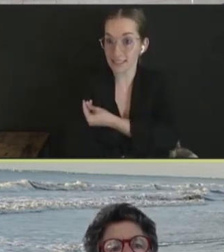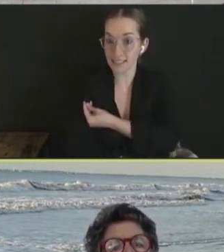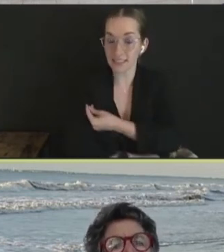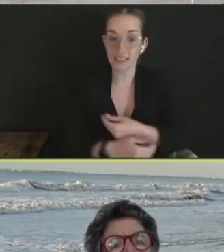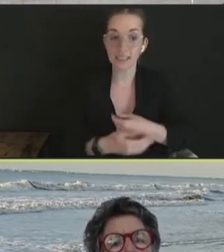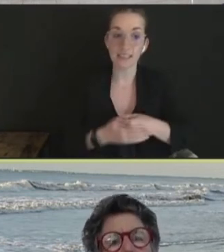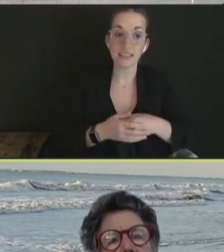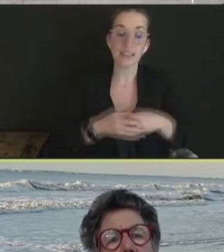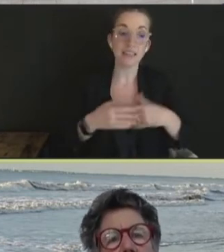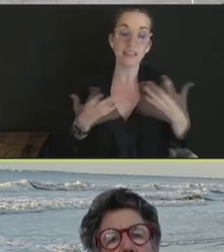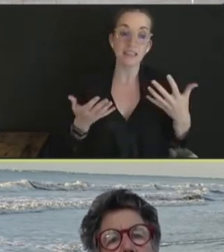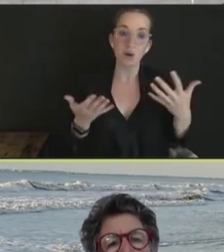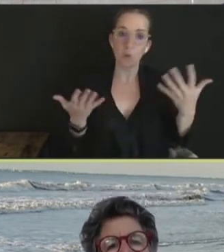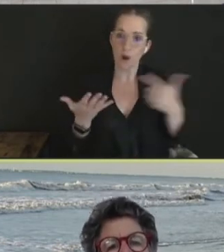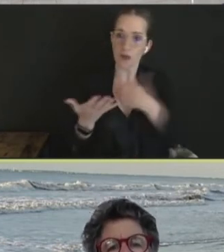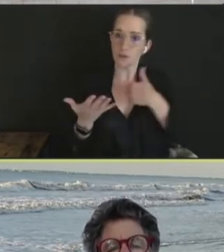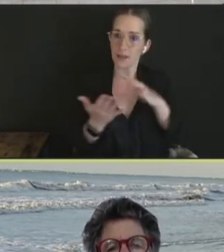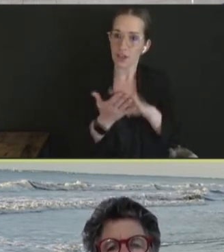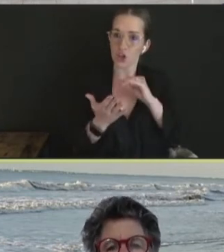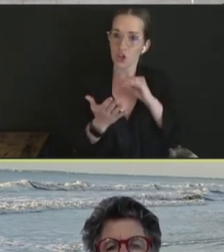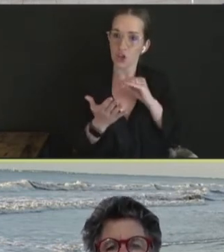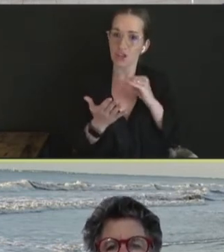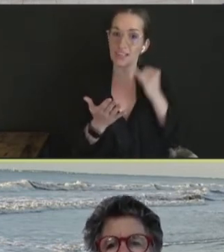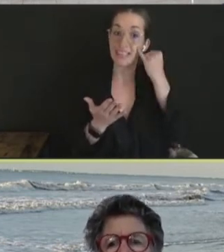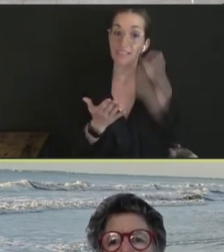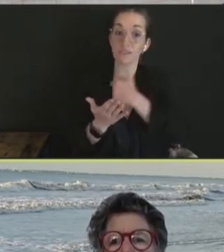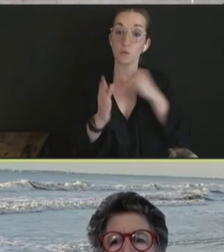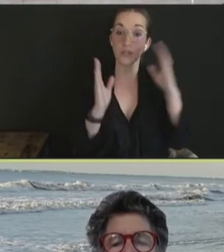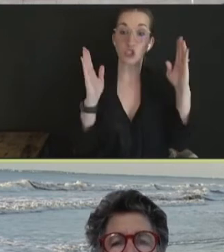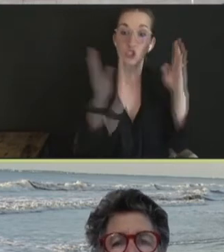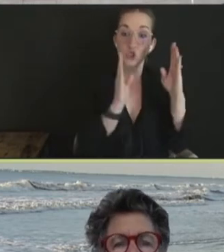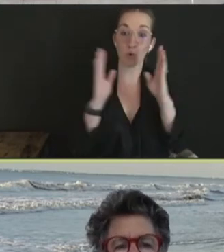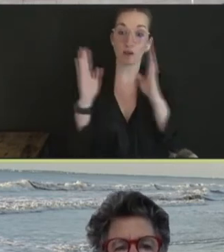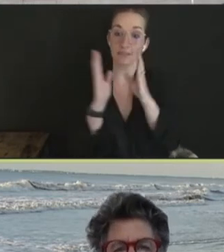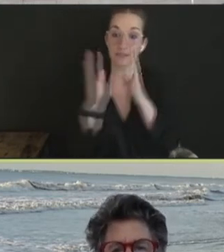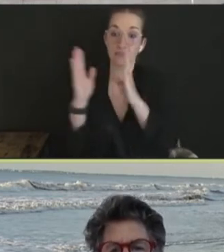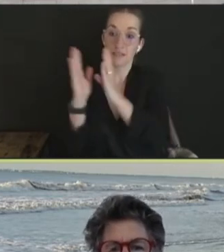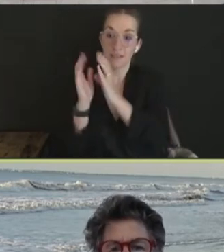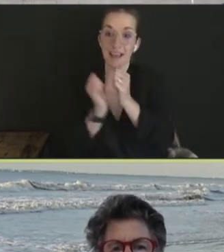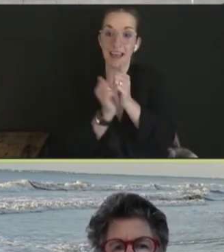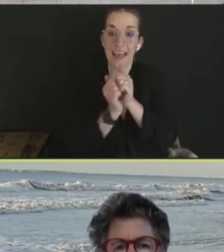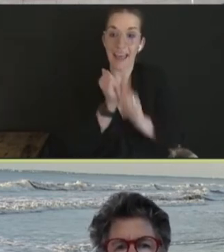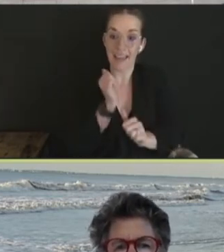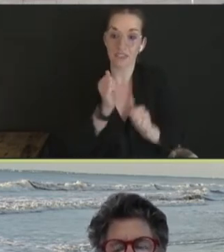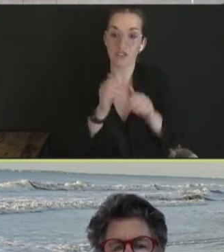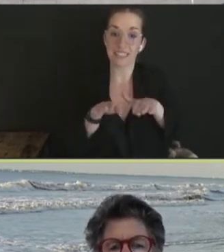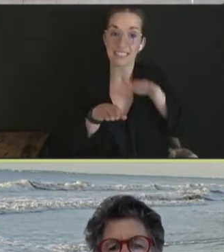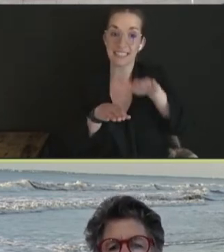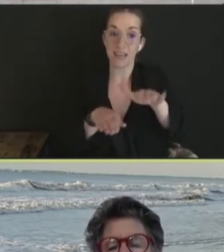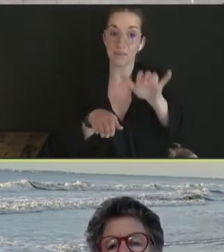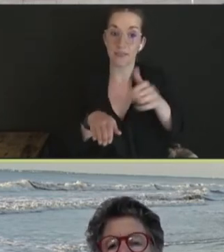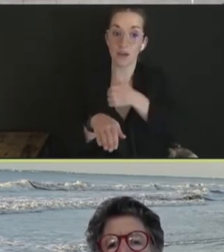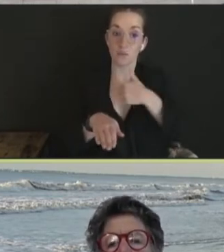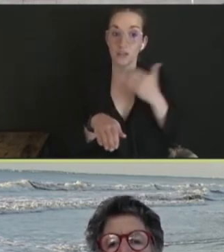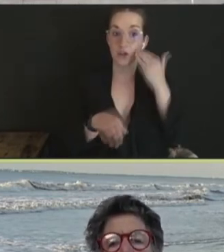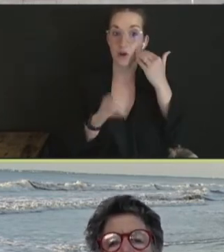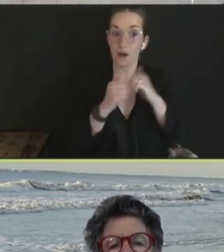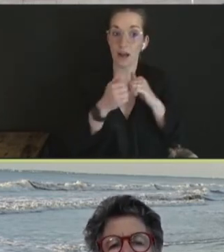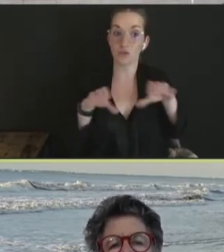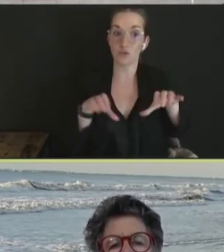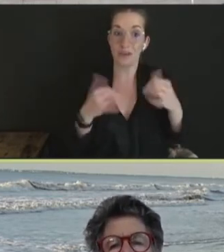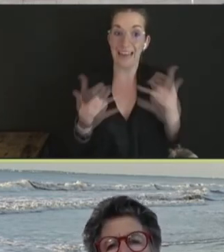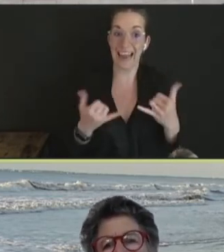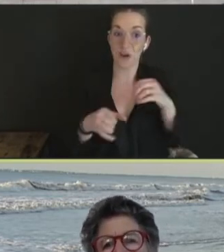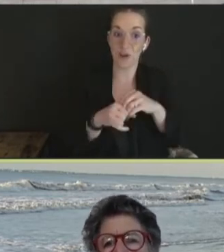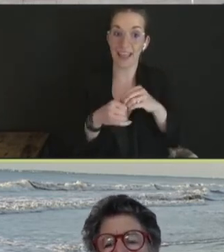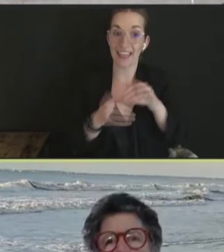But what did we learn? That if we shorten every step we know how to do right now in the vaccine development process, we